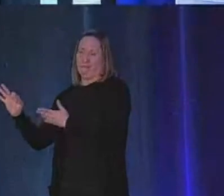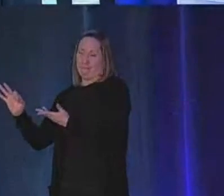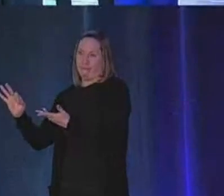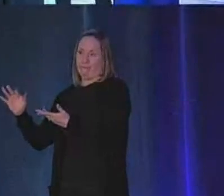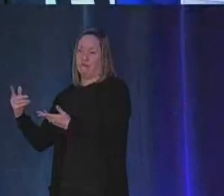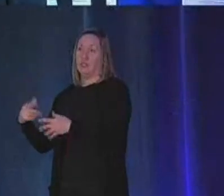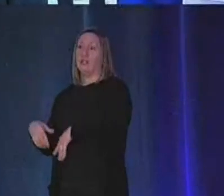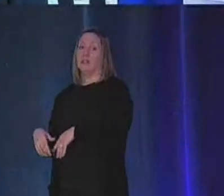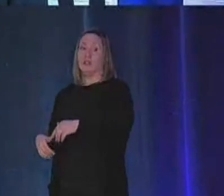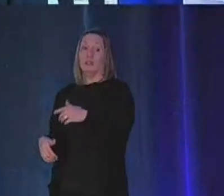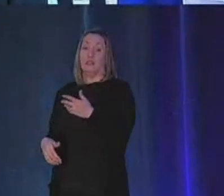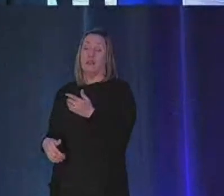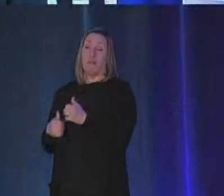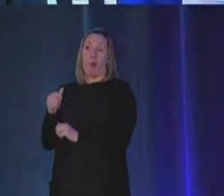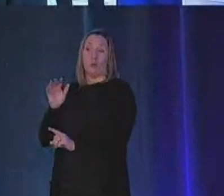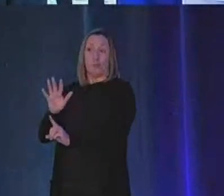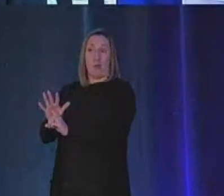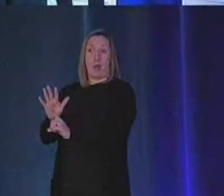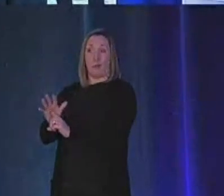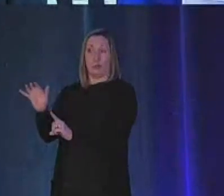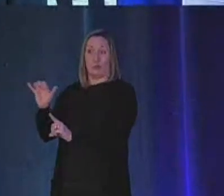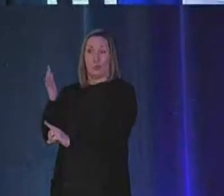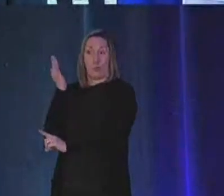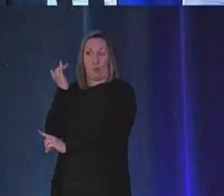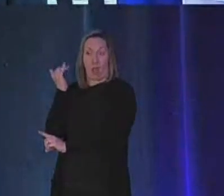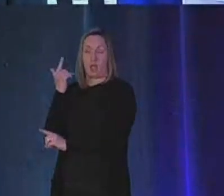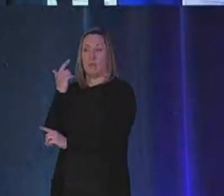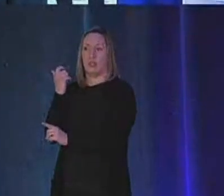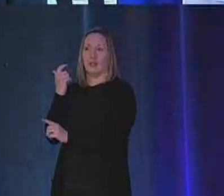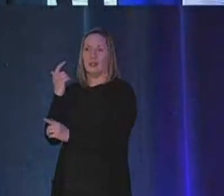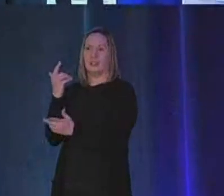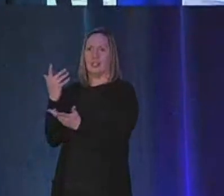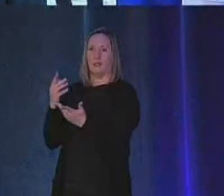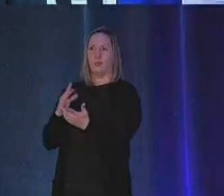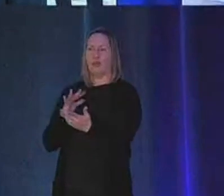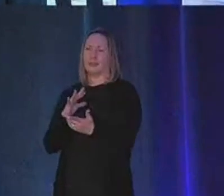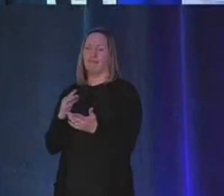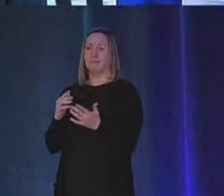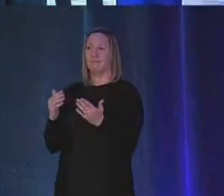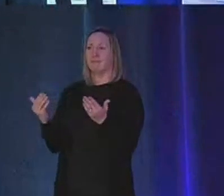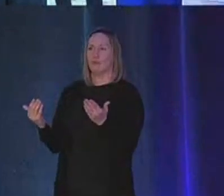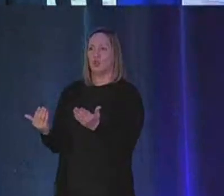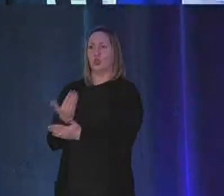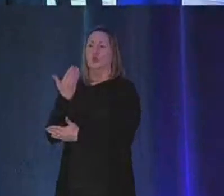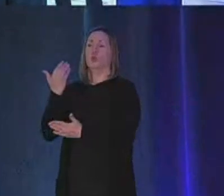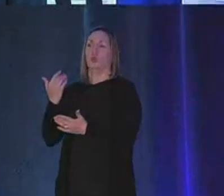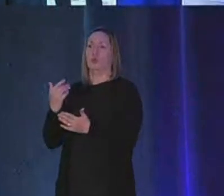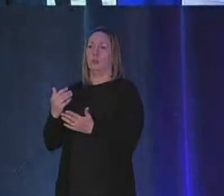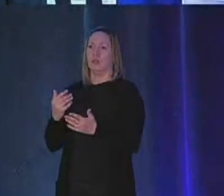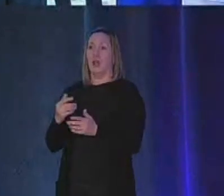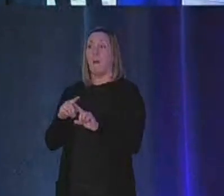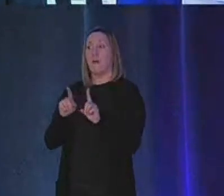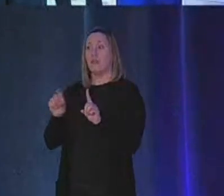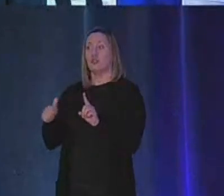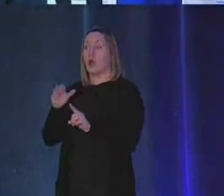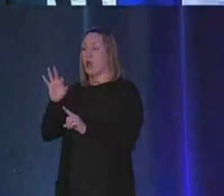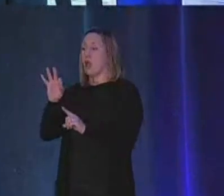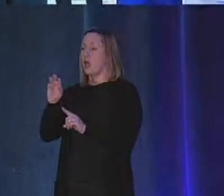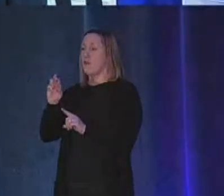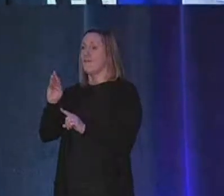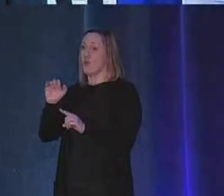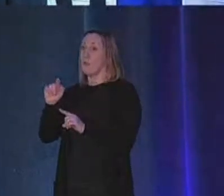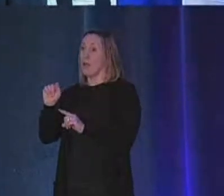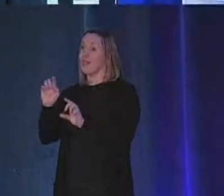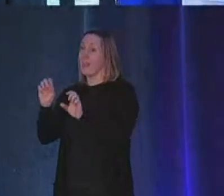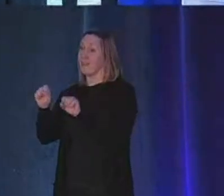The most popular format as well, simply because, again, it was lossy. But I'm saying right now, there are formats out there that can replace it,